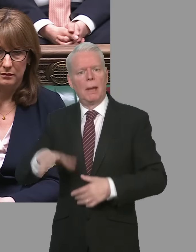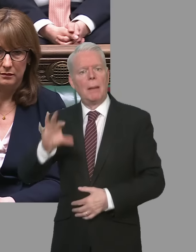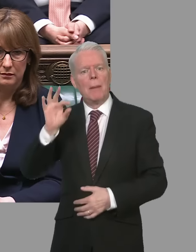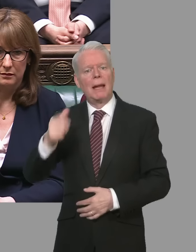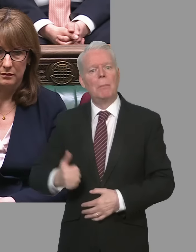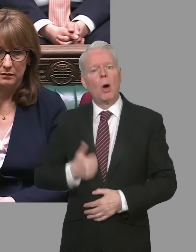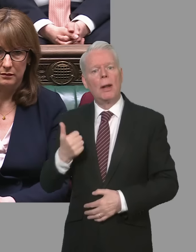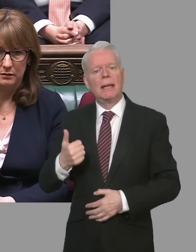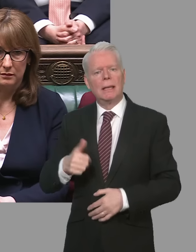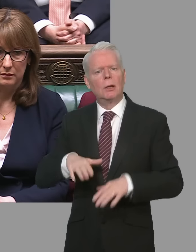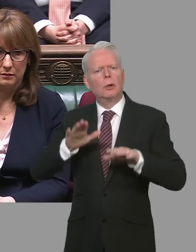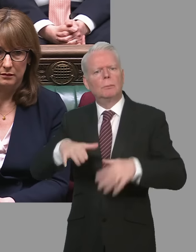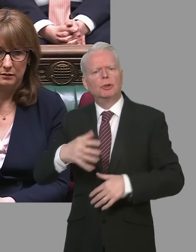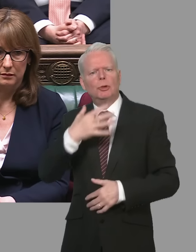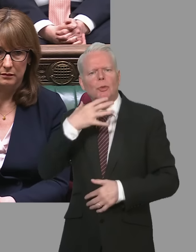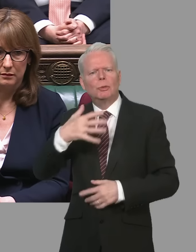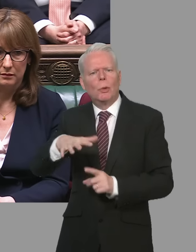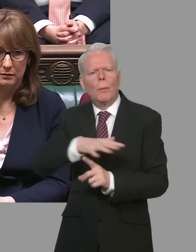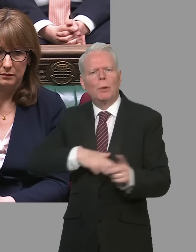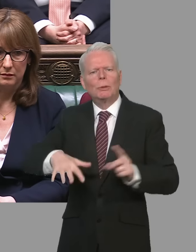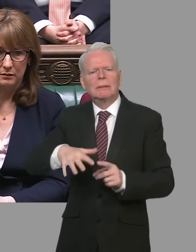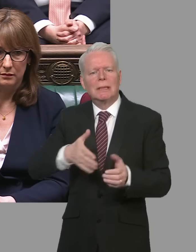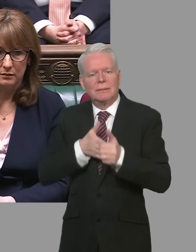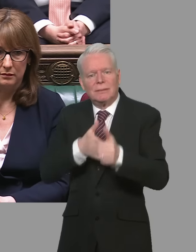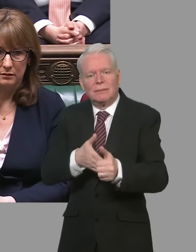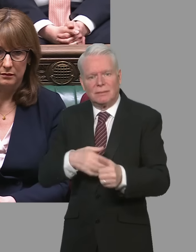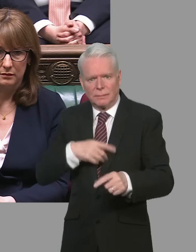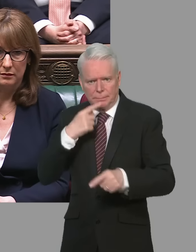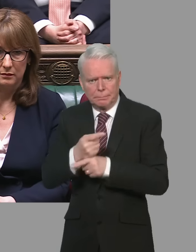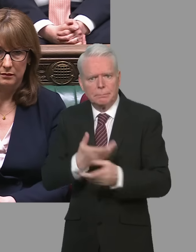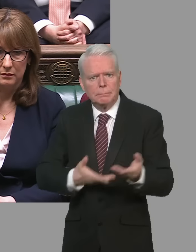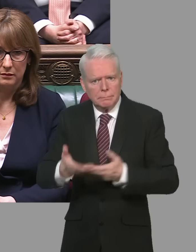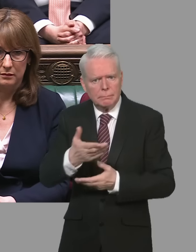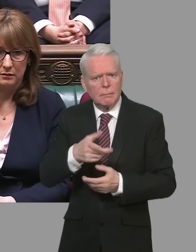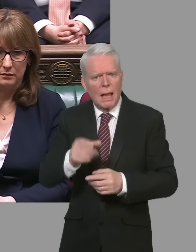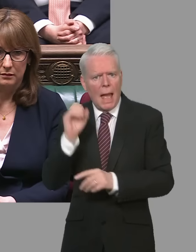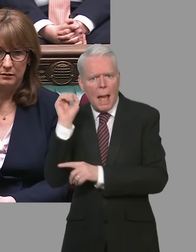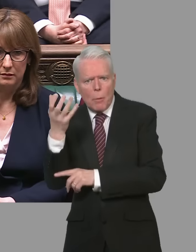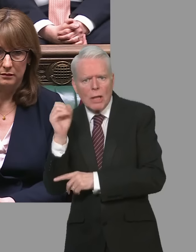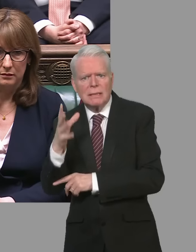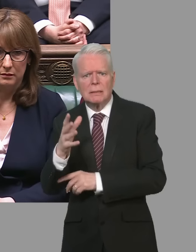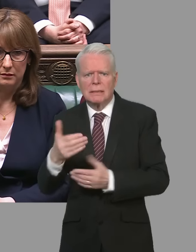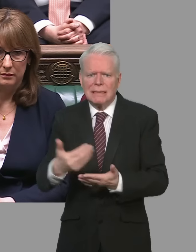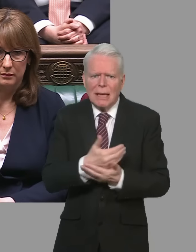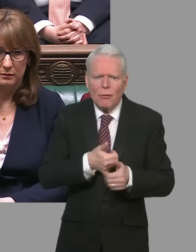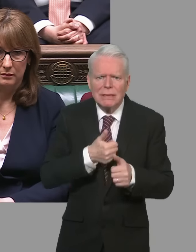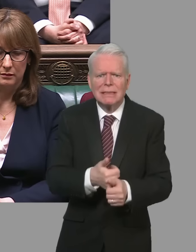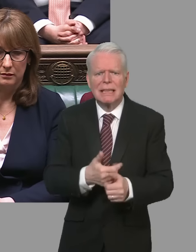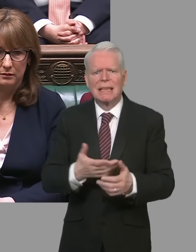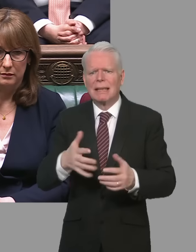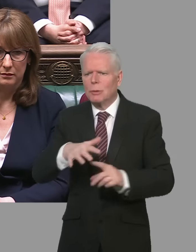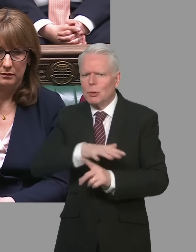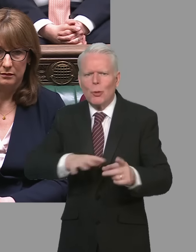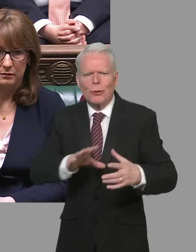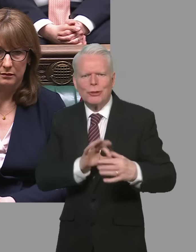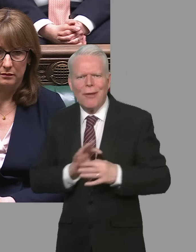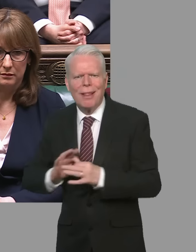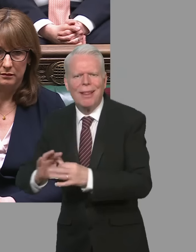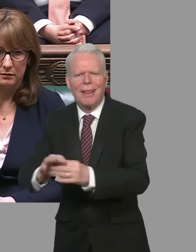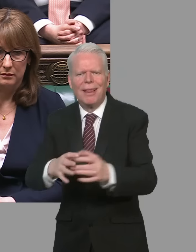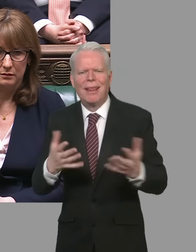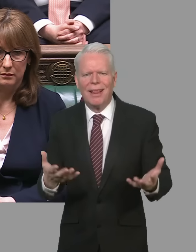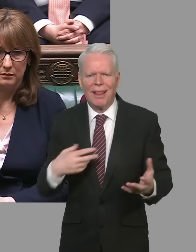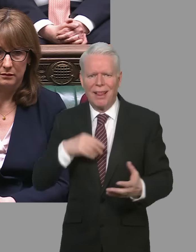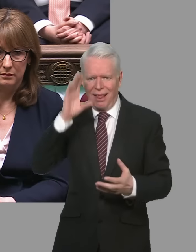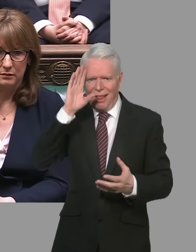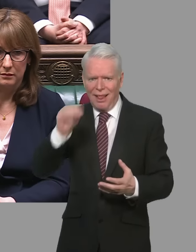I was really struck by the fact that the Jewish community came out last week against the comments of the Shadow